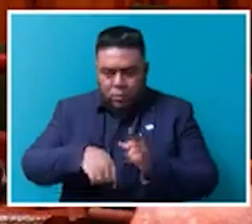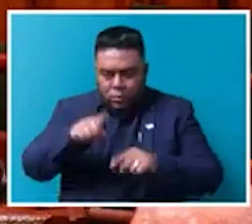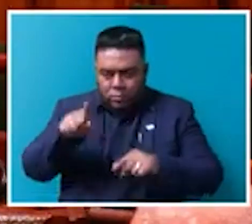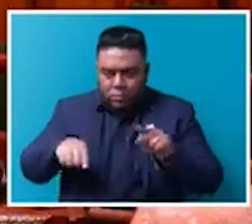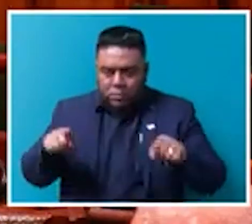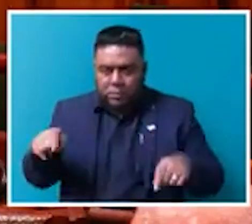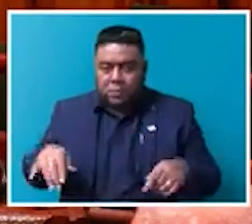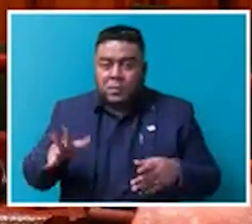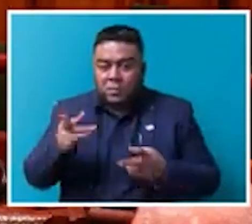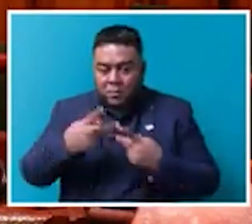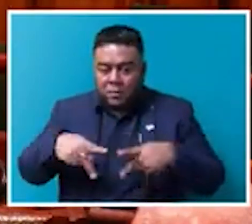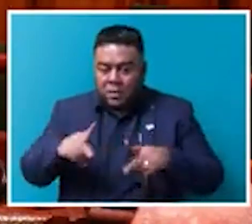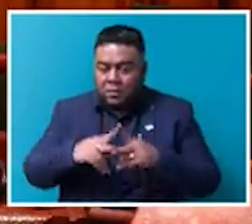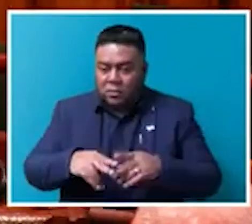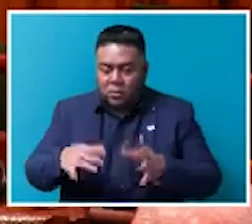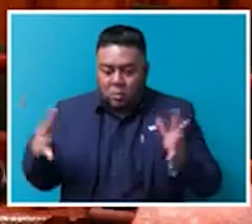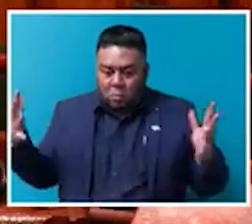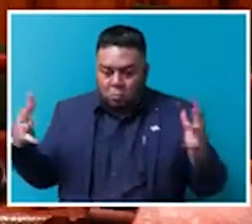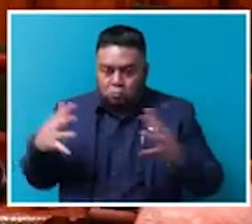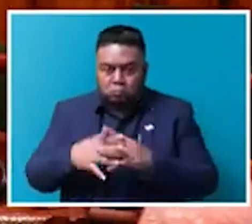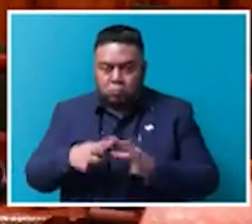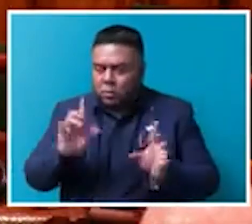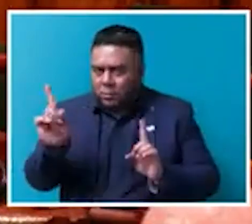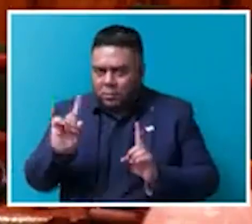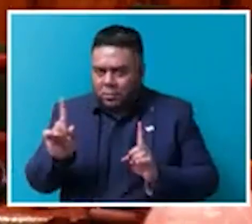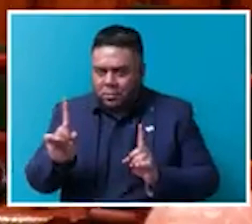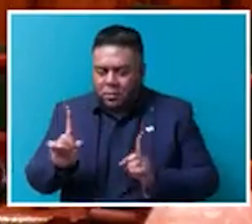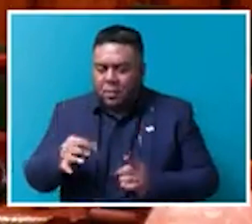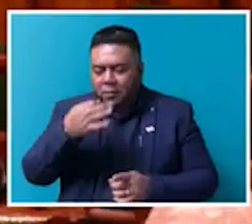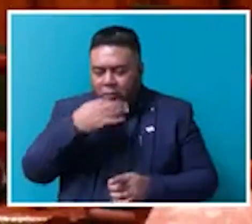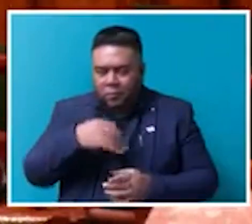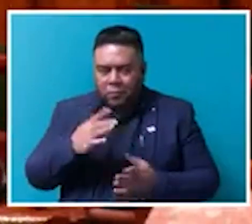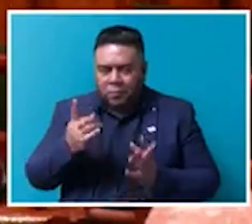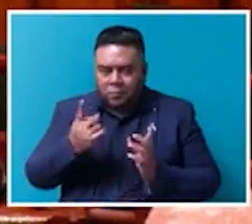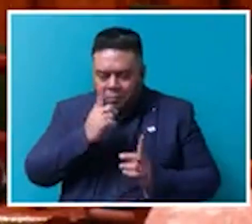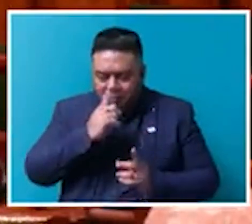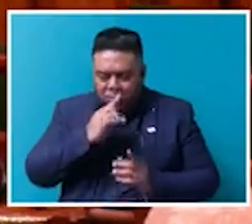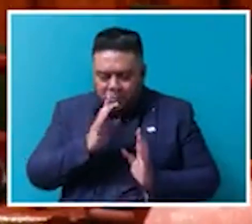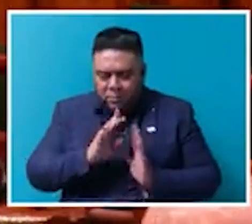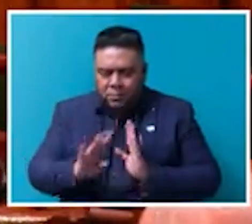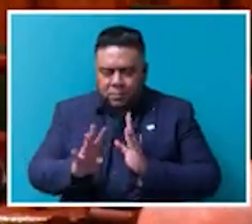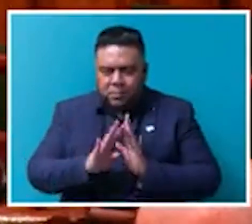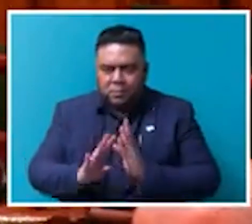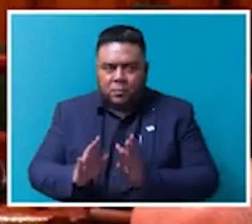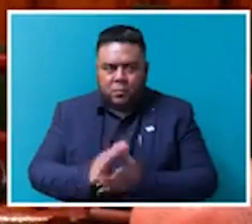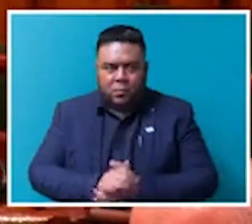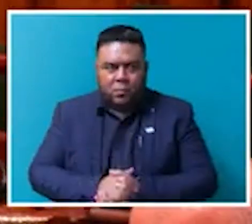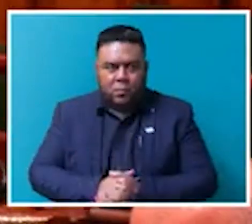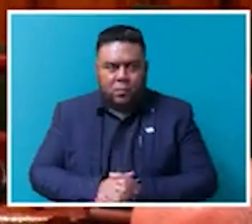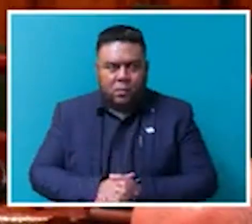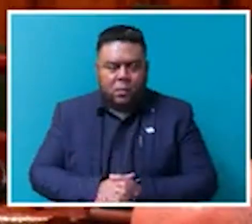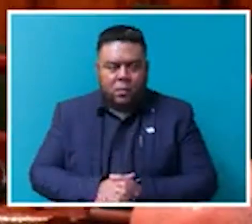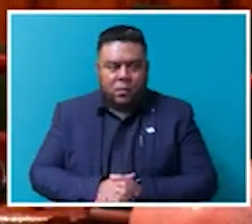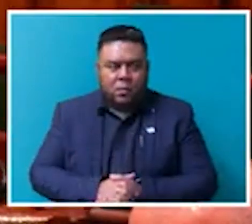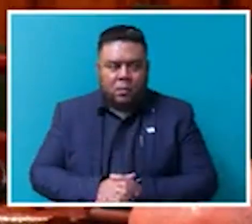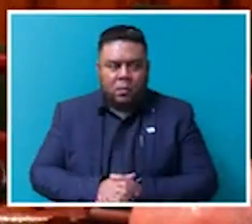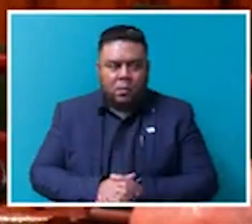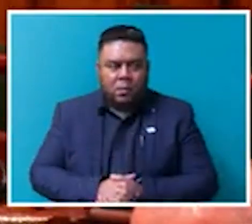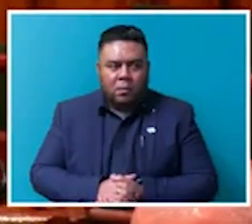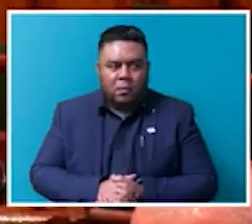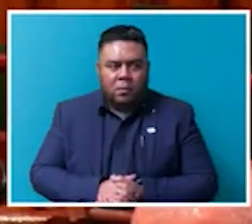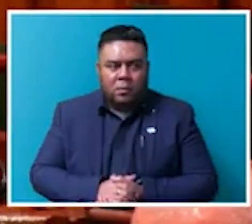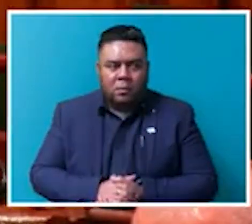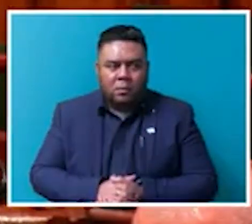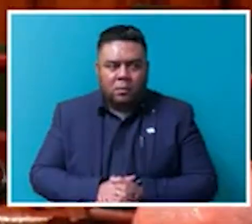have is not conducive to a lot of people because of the place that we are located. So